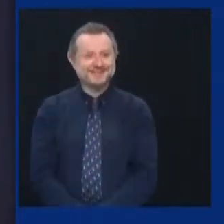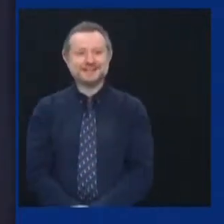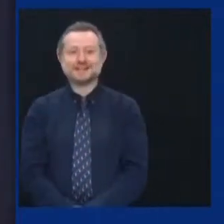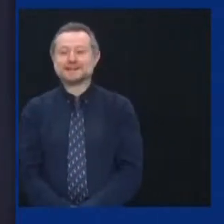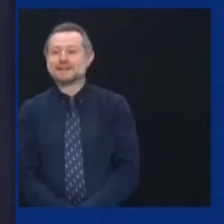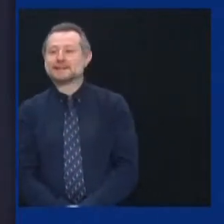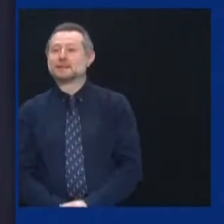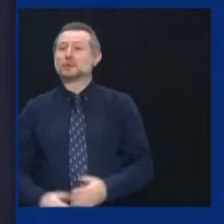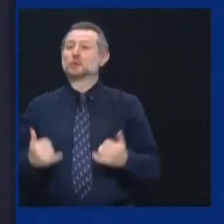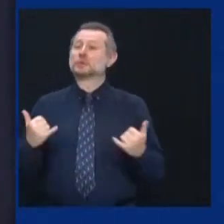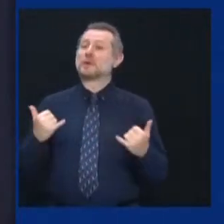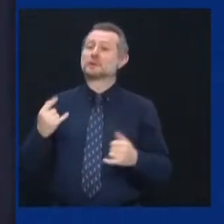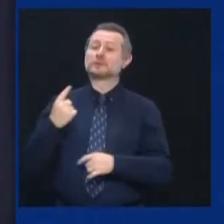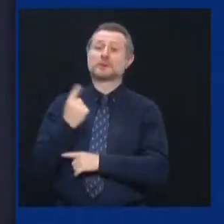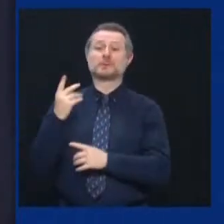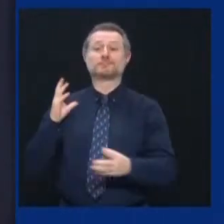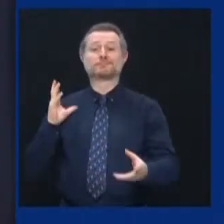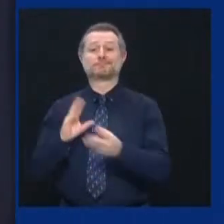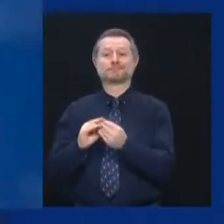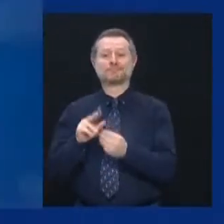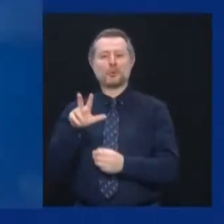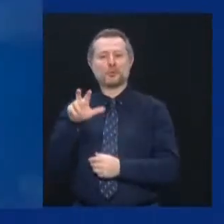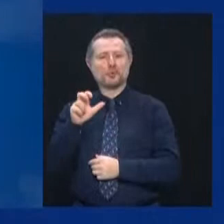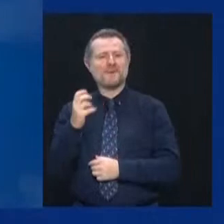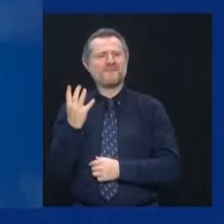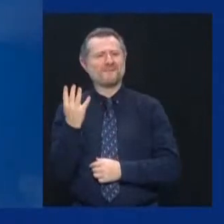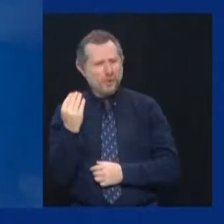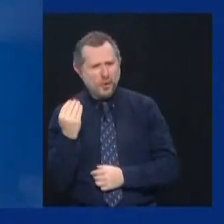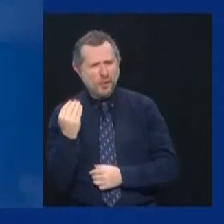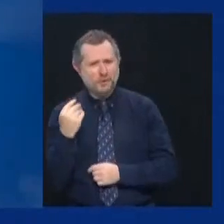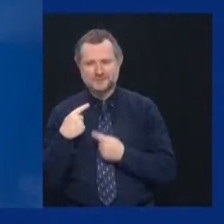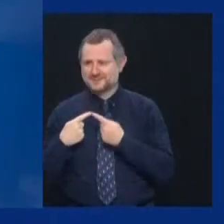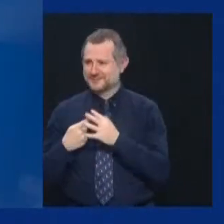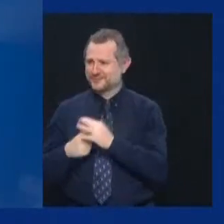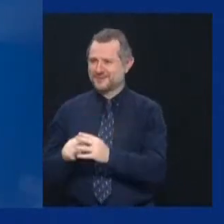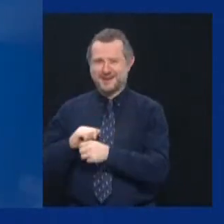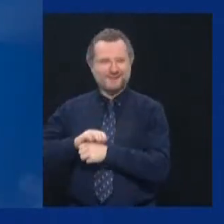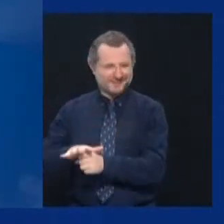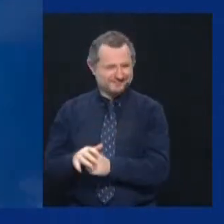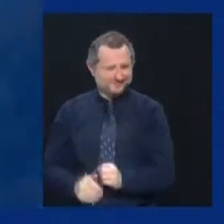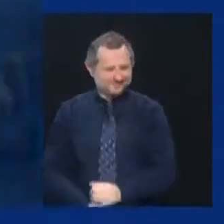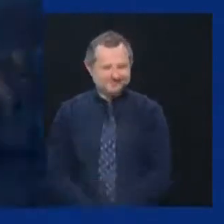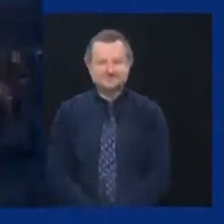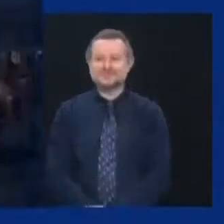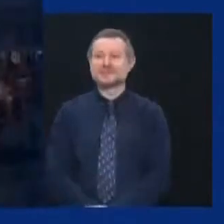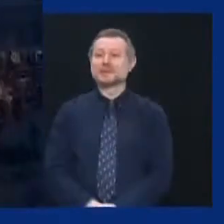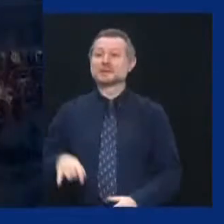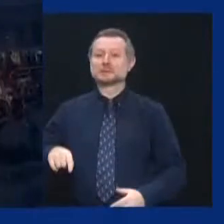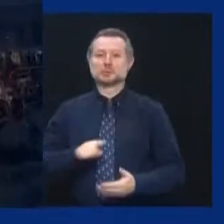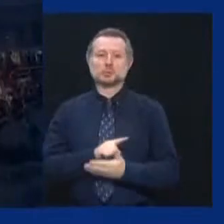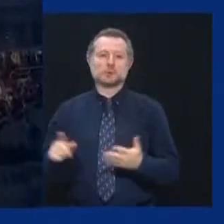Today is day 314 of a very eventful week.